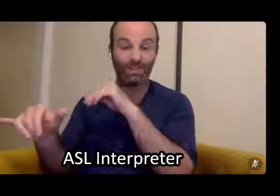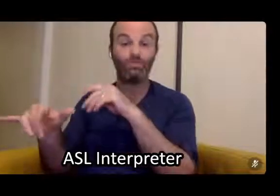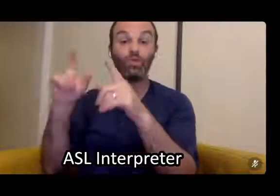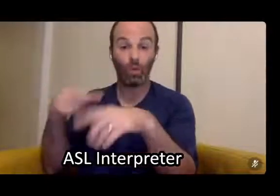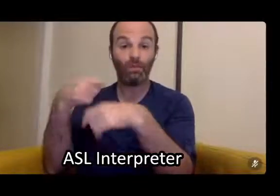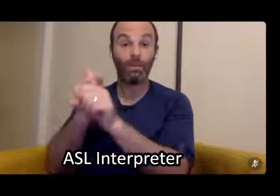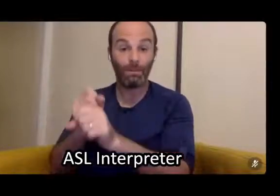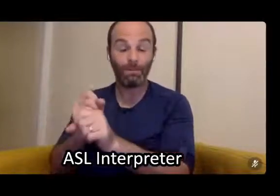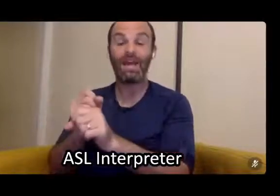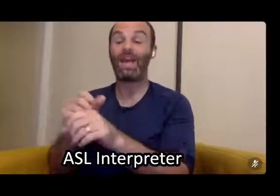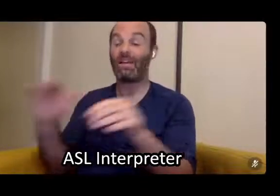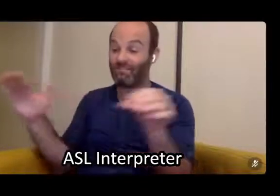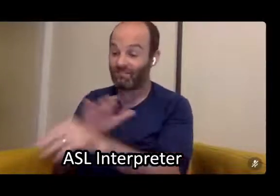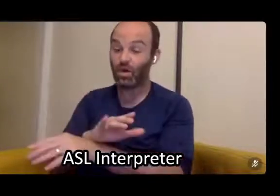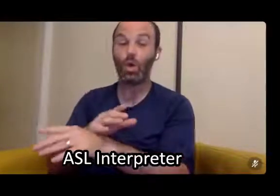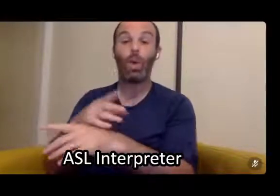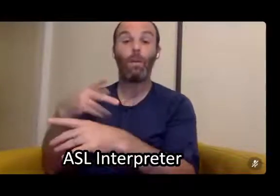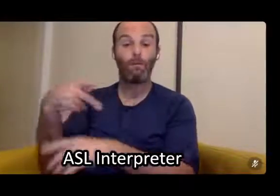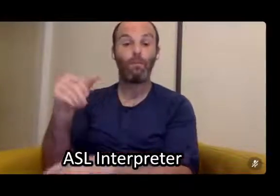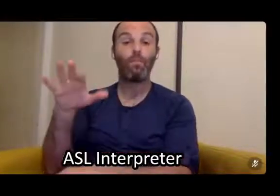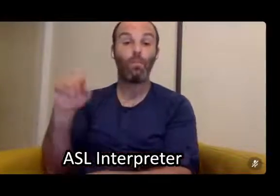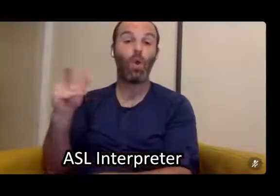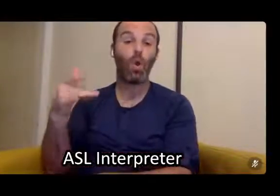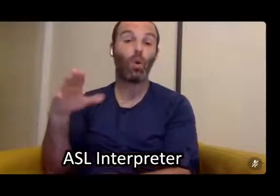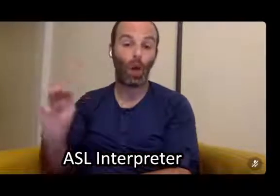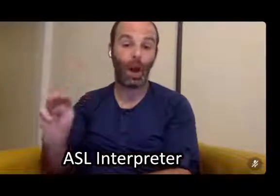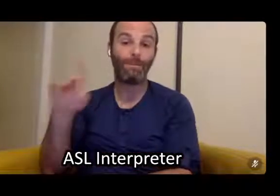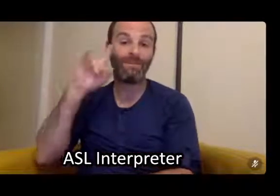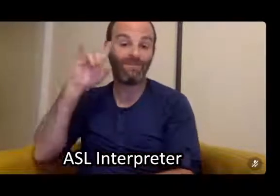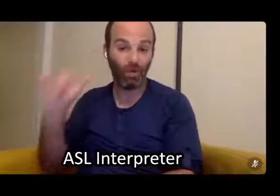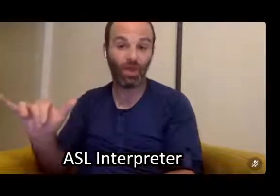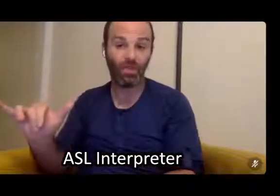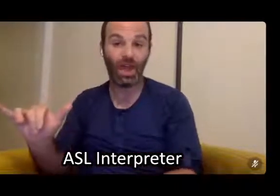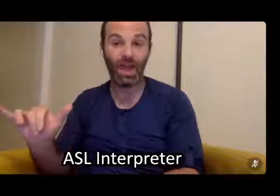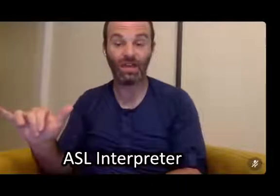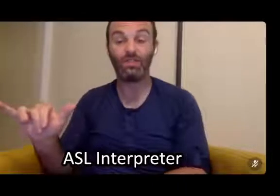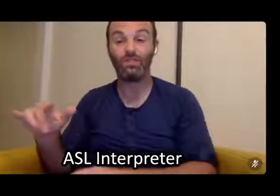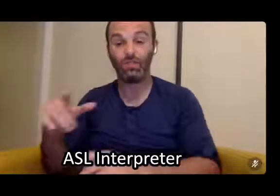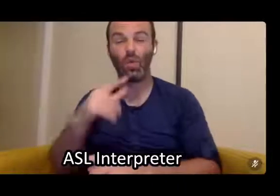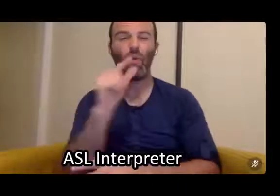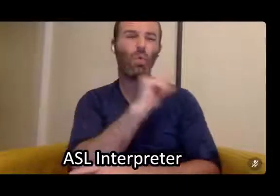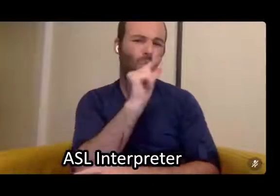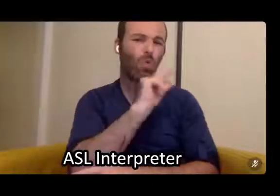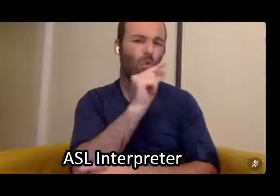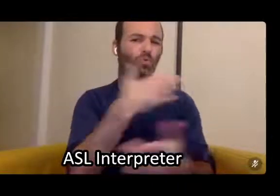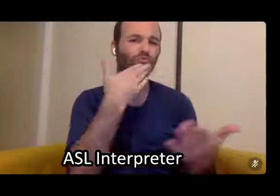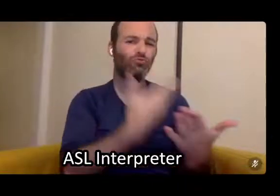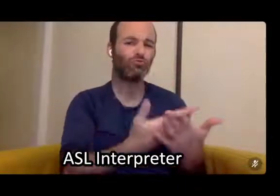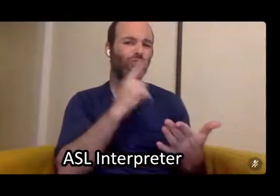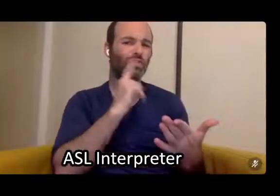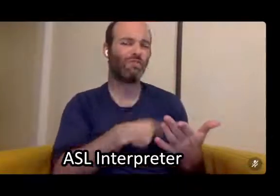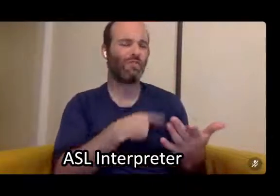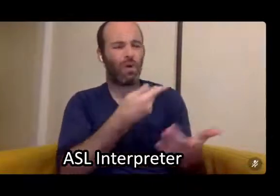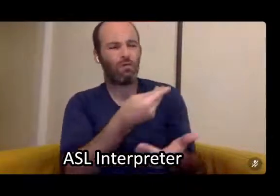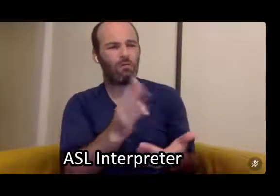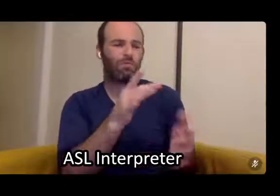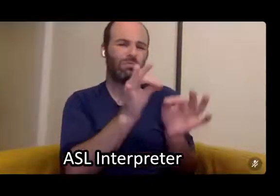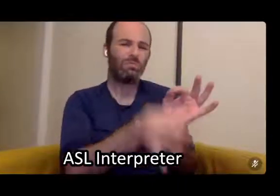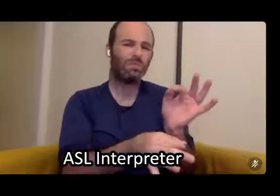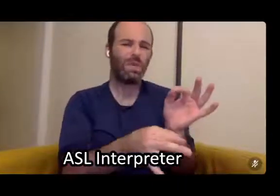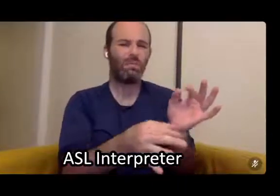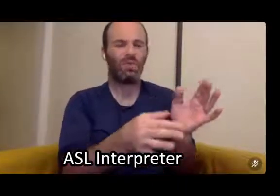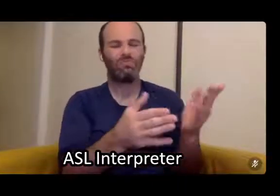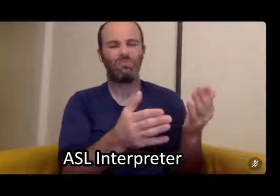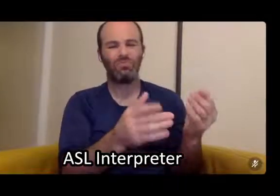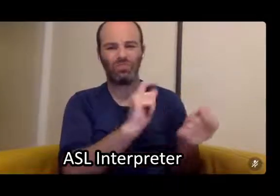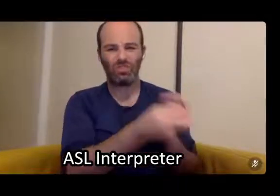So, they're much more complex than the Google routine. So, Google's great if you want to make a few little changes yourself to run stuff. A lady's